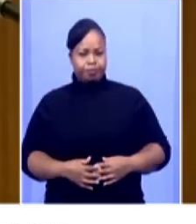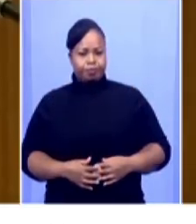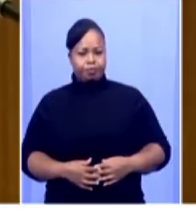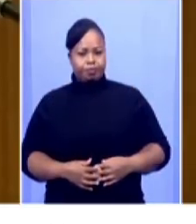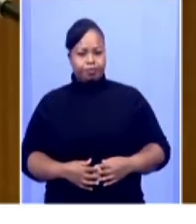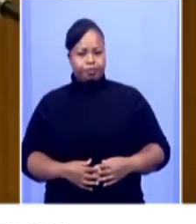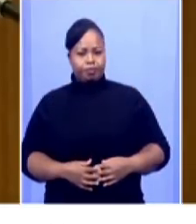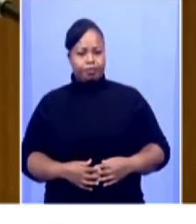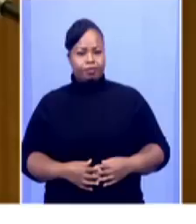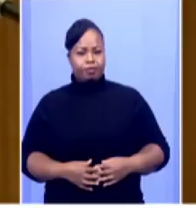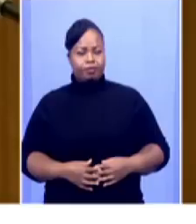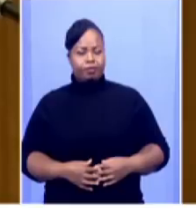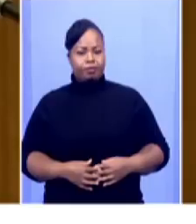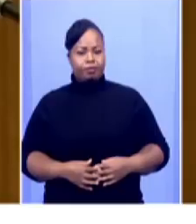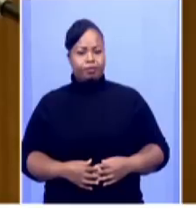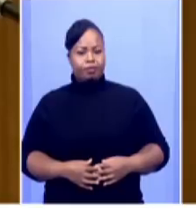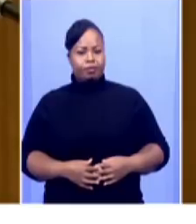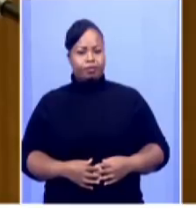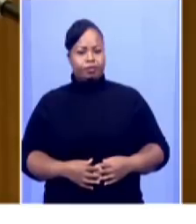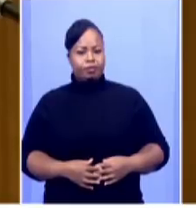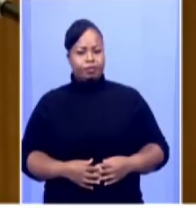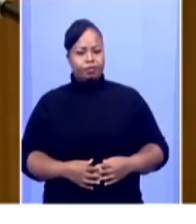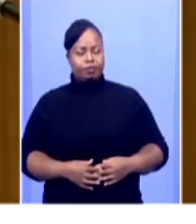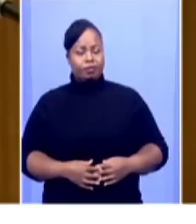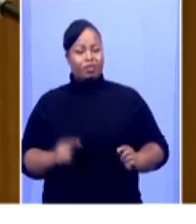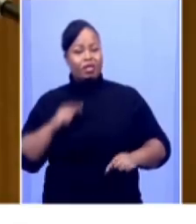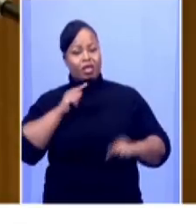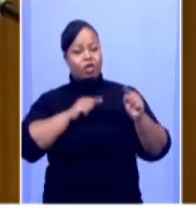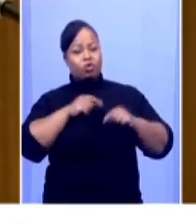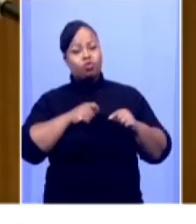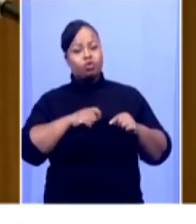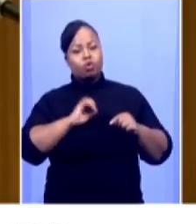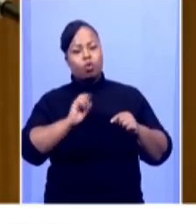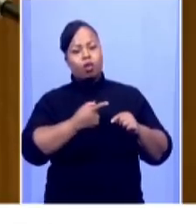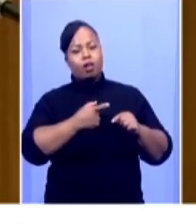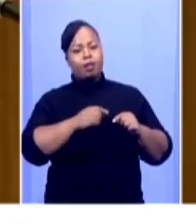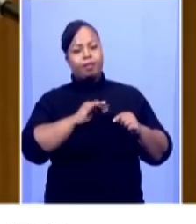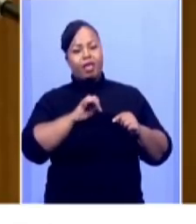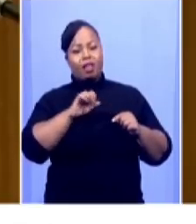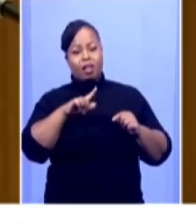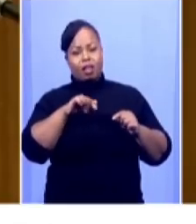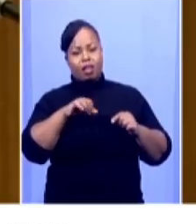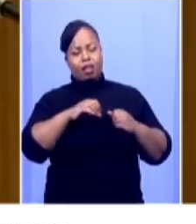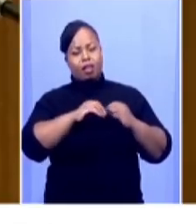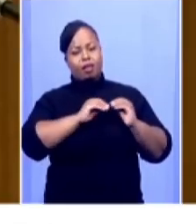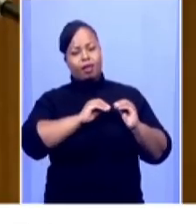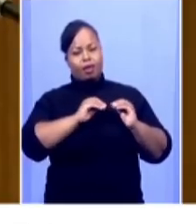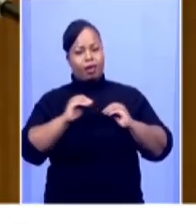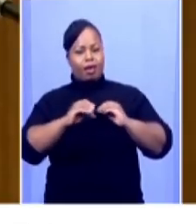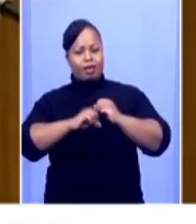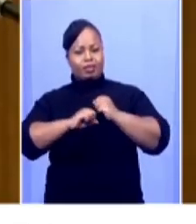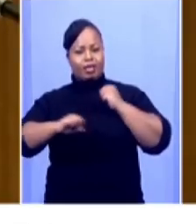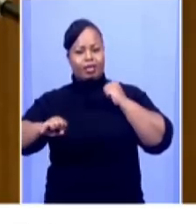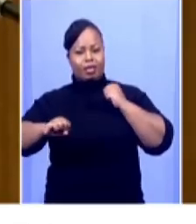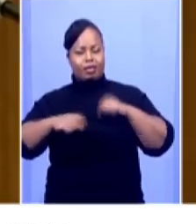bail of the accused is extended on the same